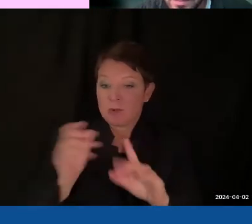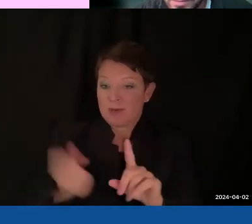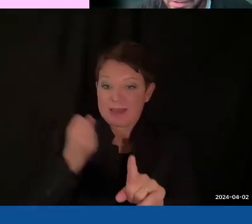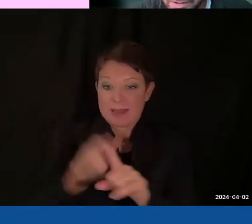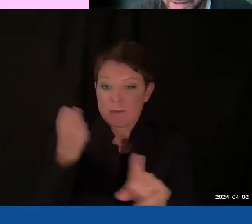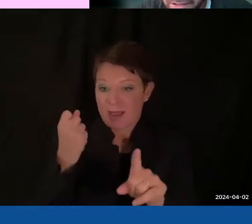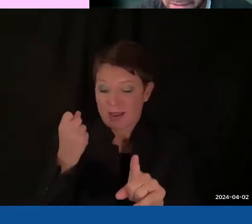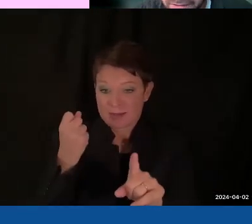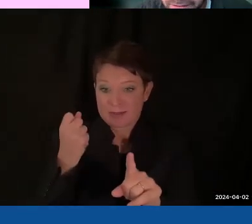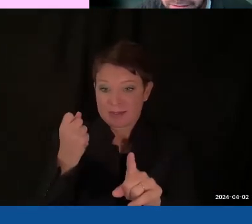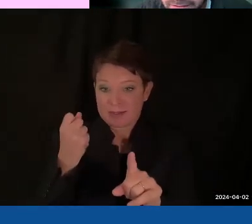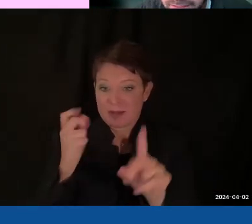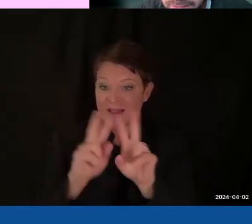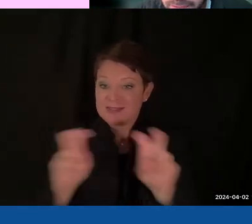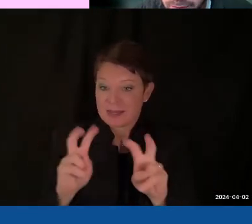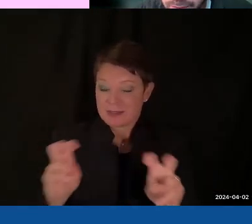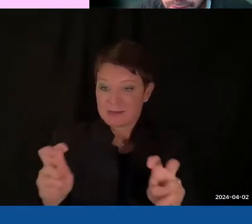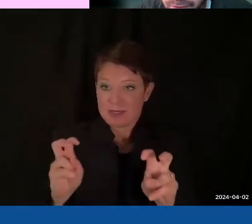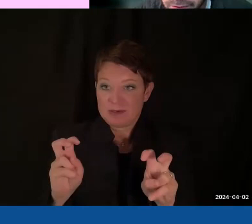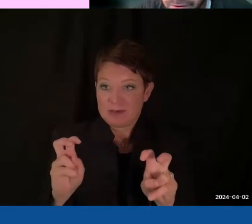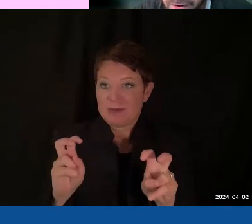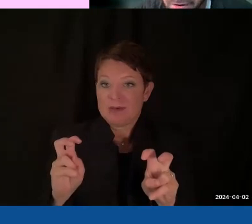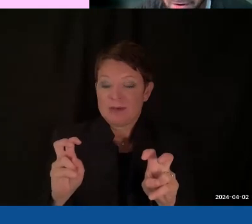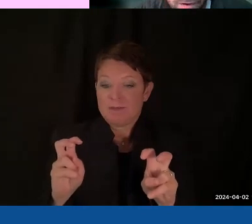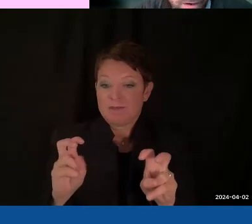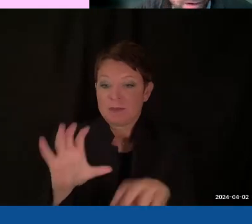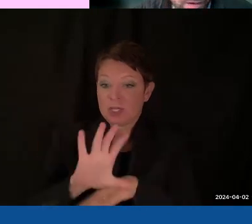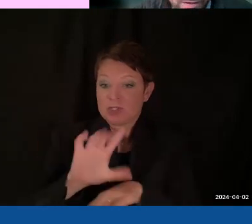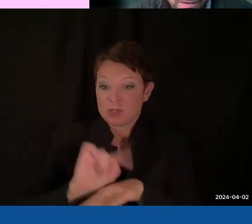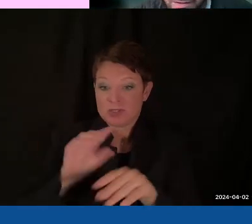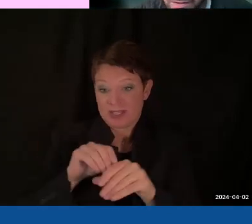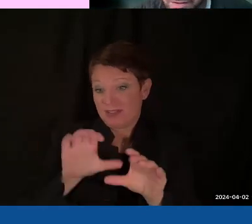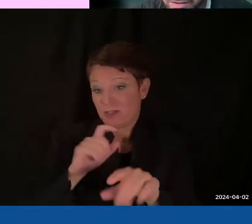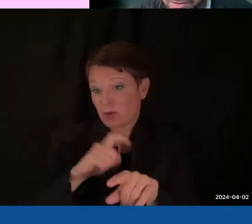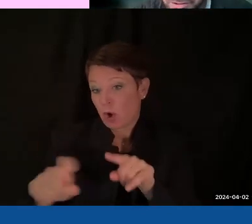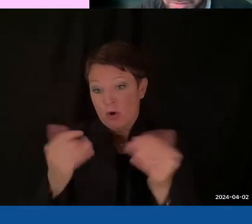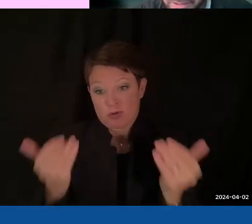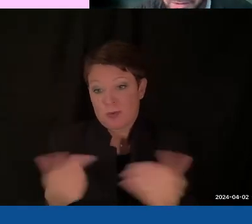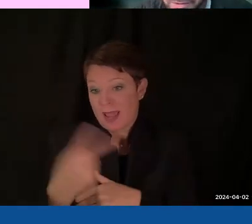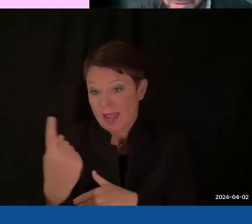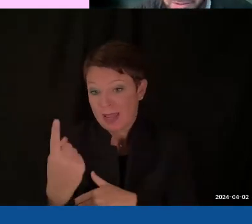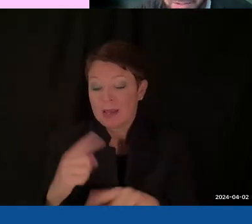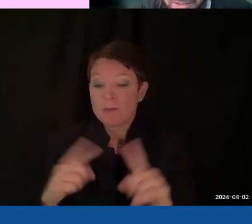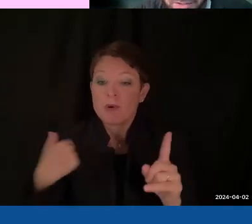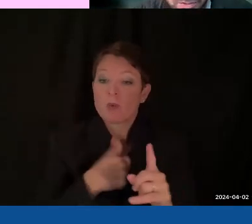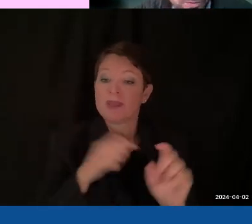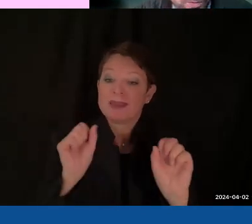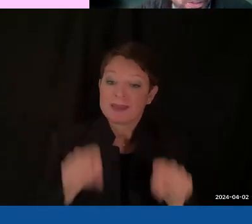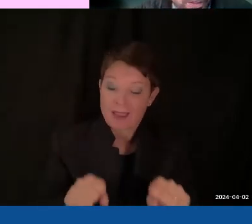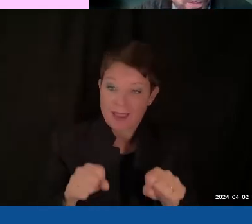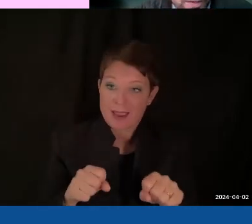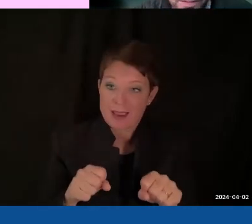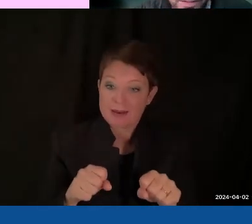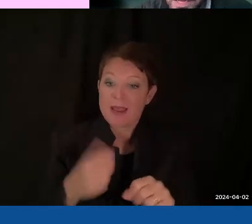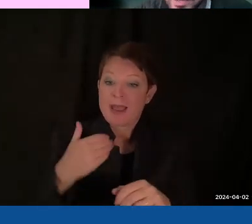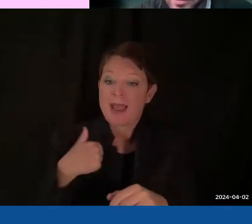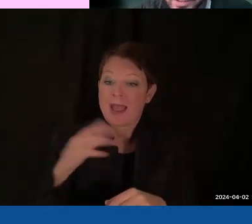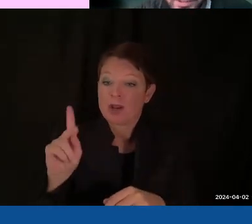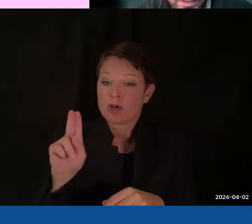impact assessment consultants on this call, but we can bring both